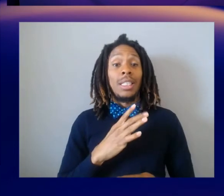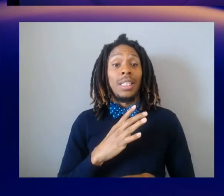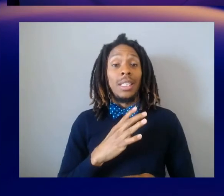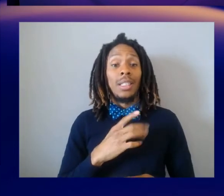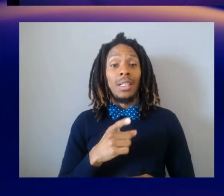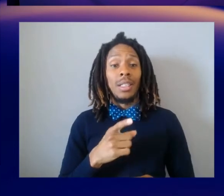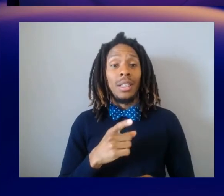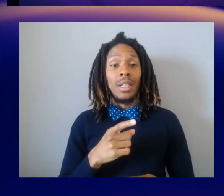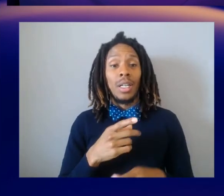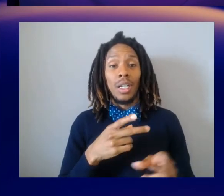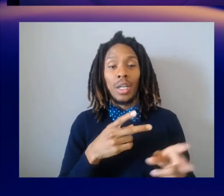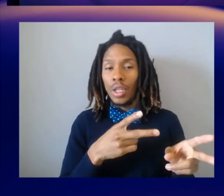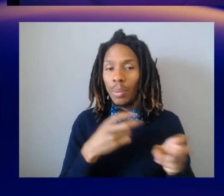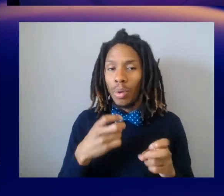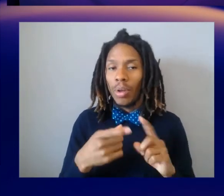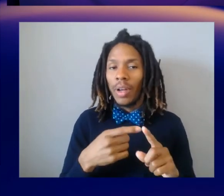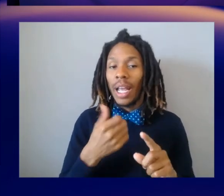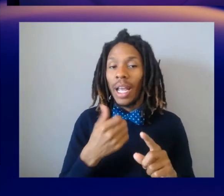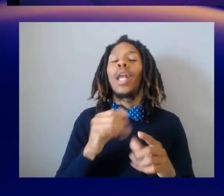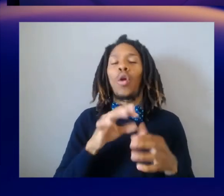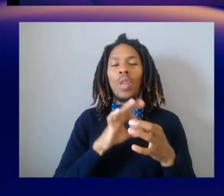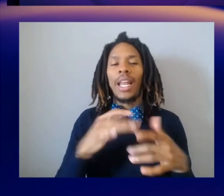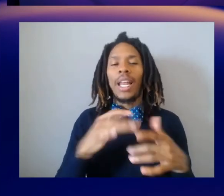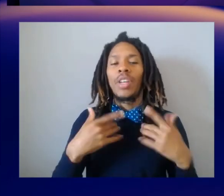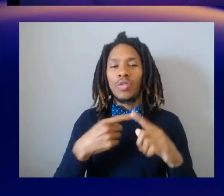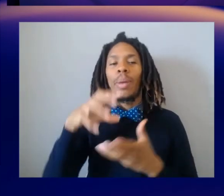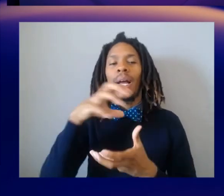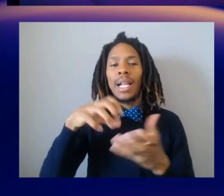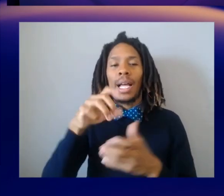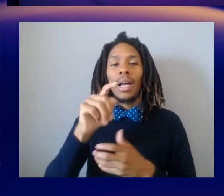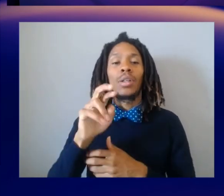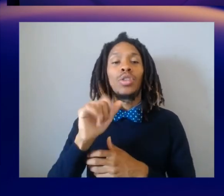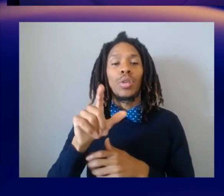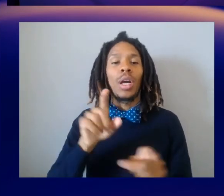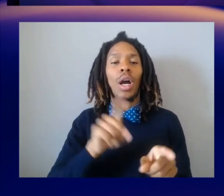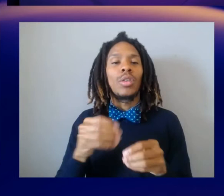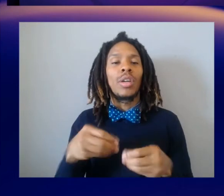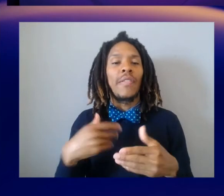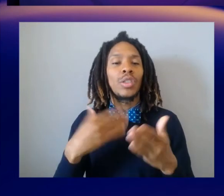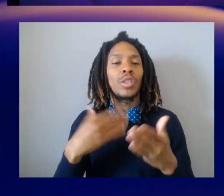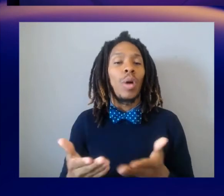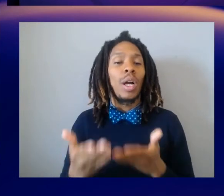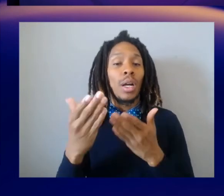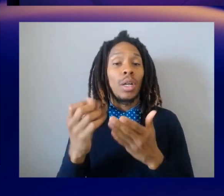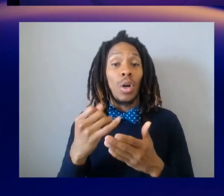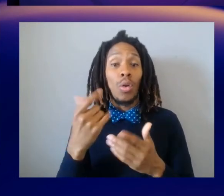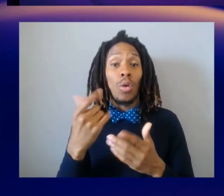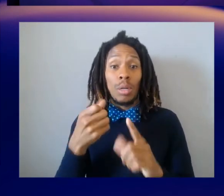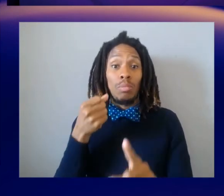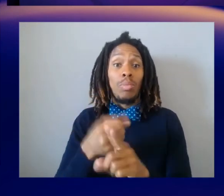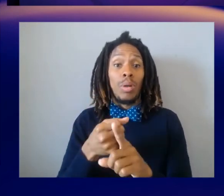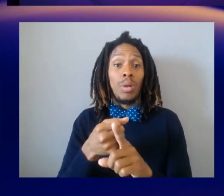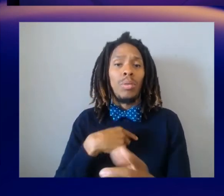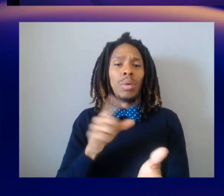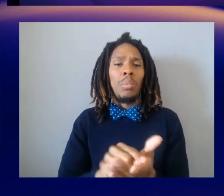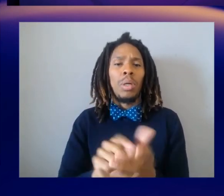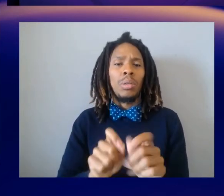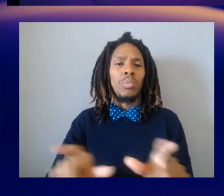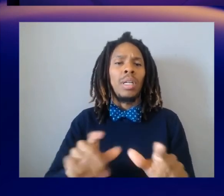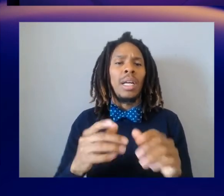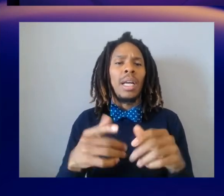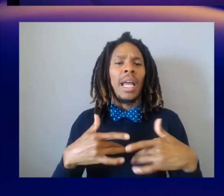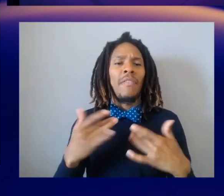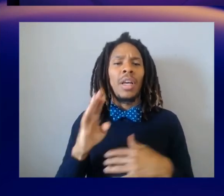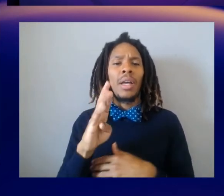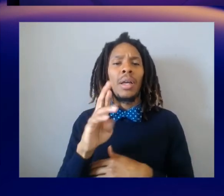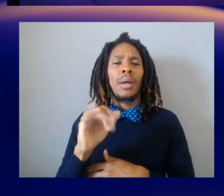any related events from CloudTrail, and it will also give us recommendations. So when this event happens, we publish that out to EventBridge, and then as